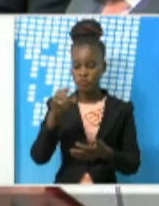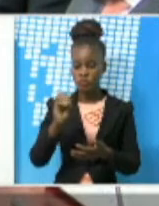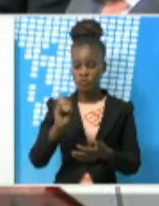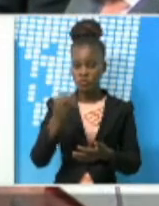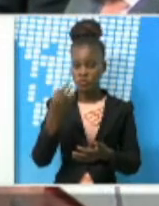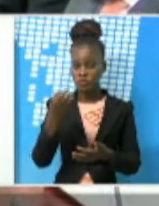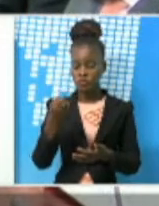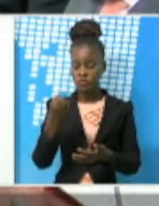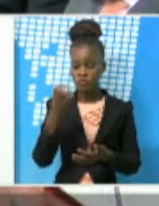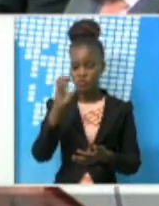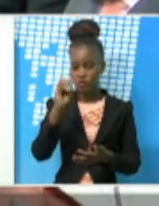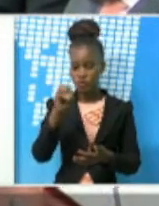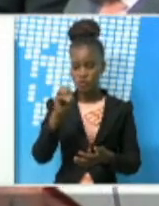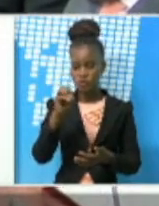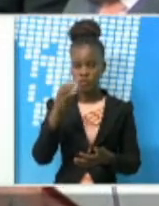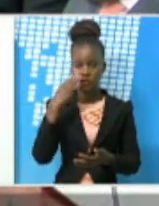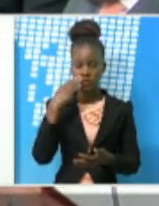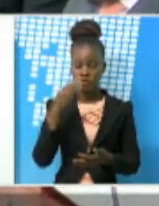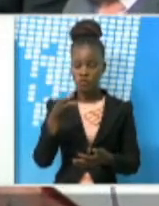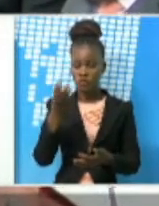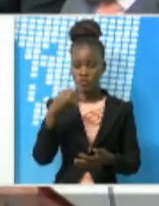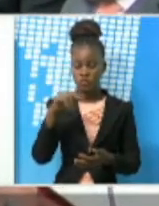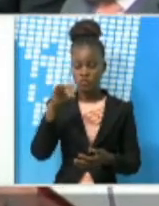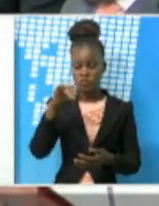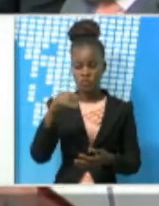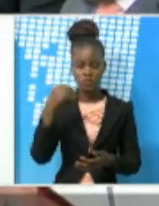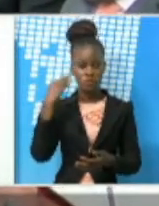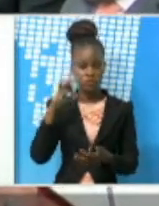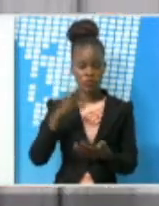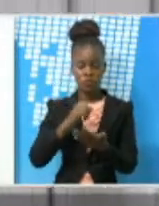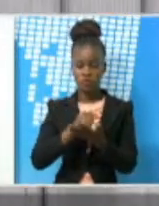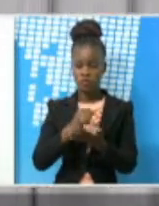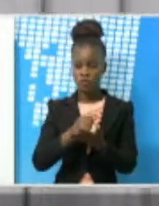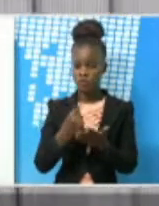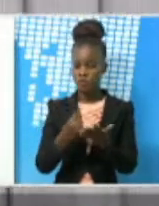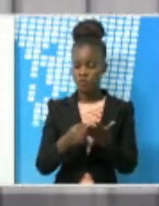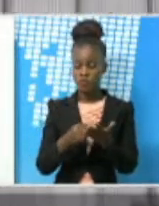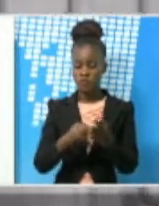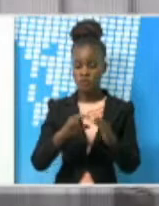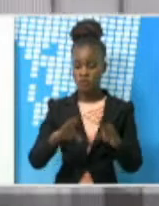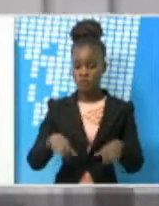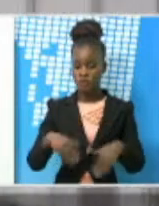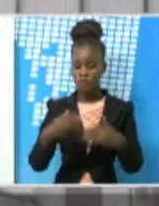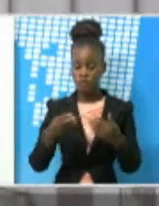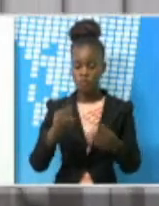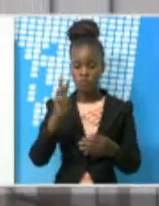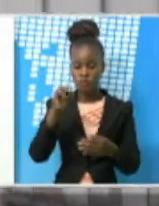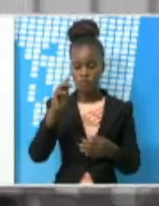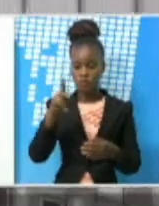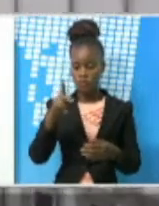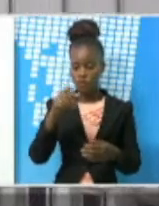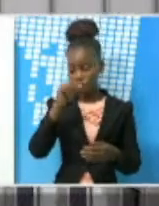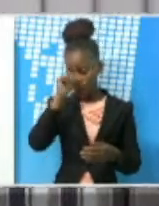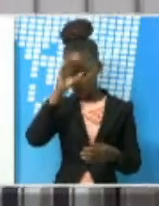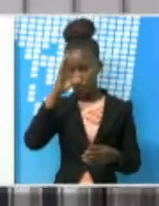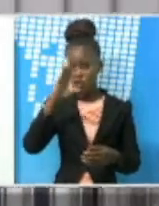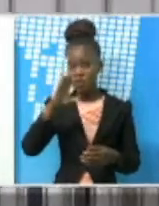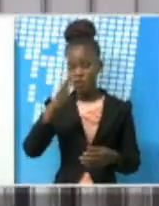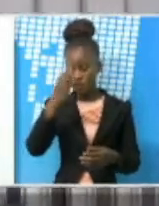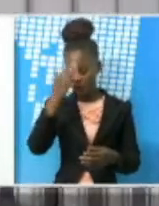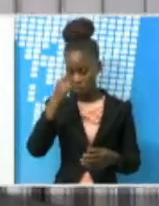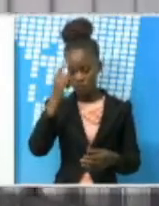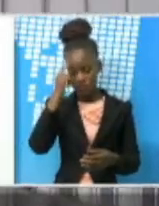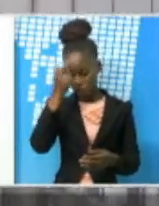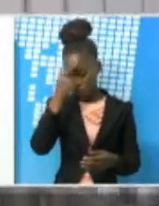217.330 billion for the recapitalization of the Bank of Uganda. However, the MPs wondered why government should shoulder the burden